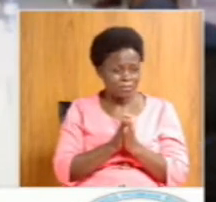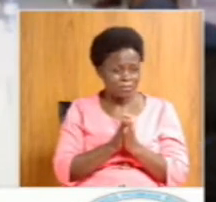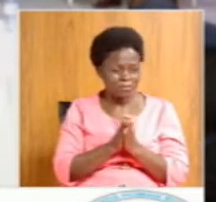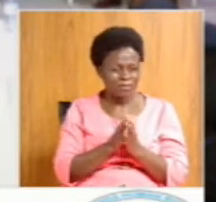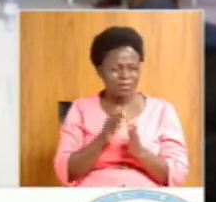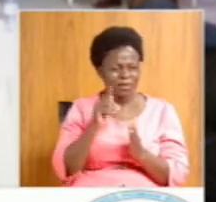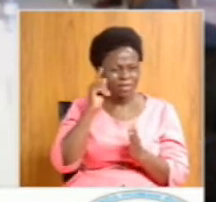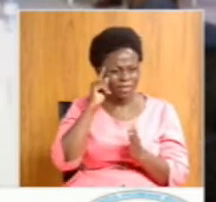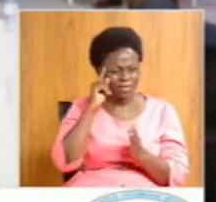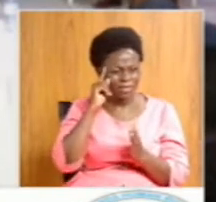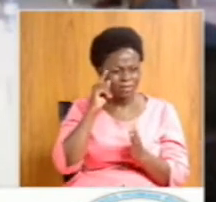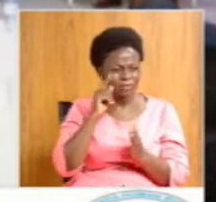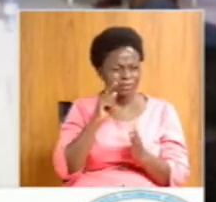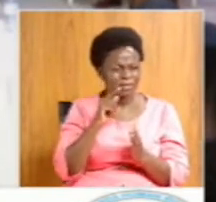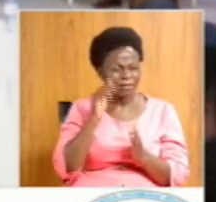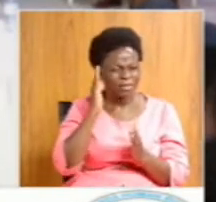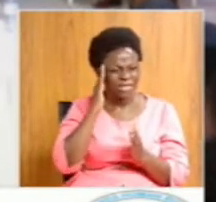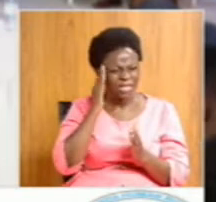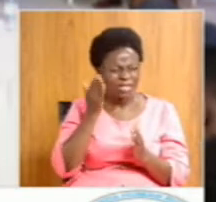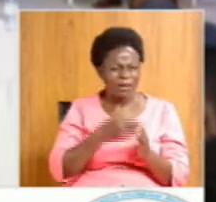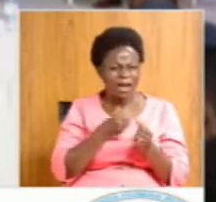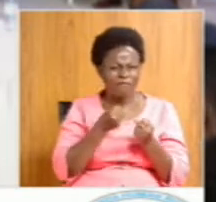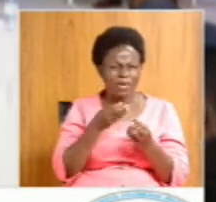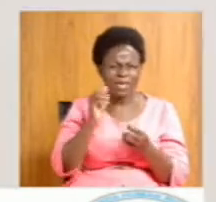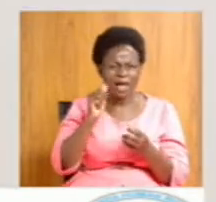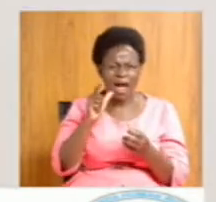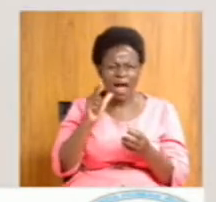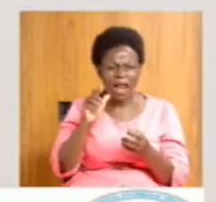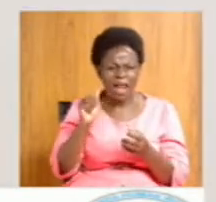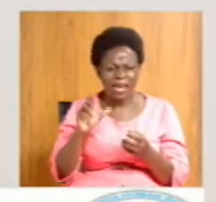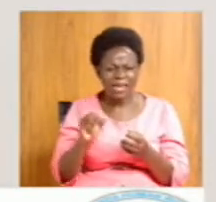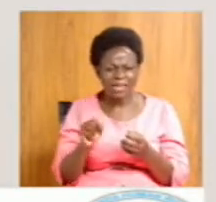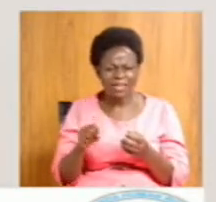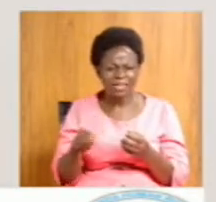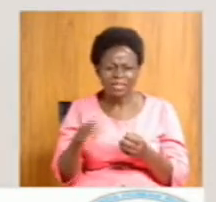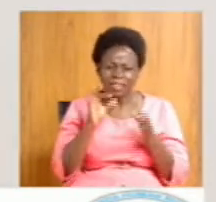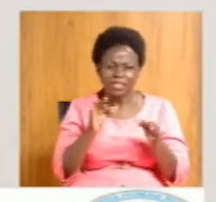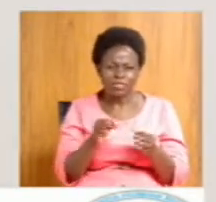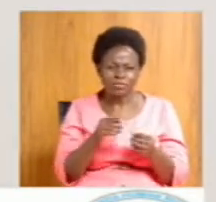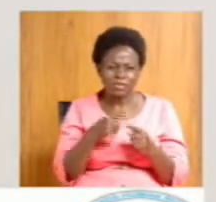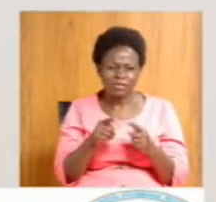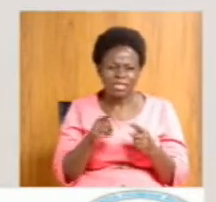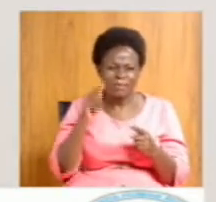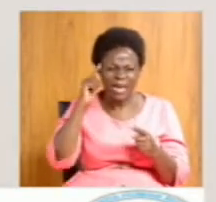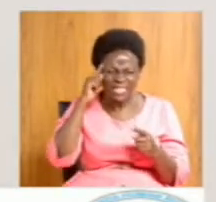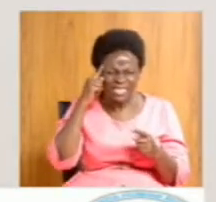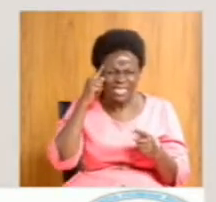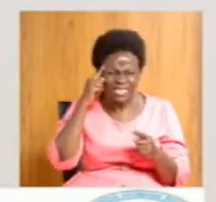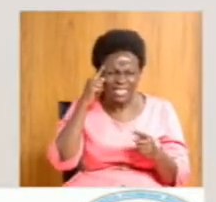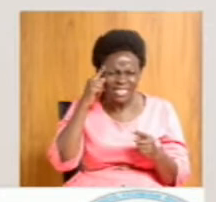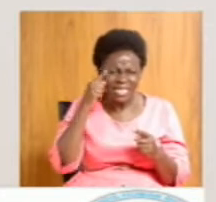I think they're so close to our heart and I'm thinking if we have so many learners in this town things could be very different I mean imagine